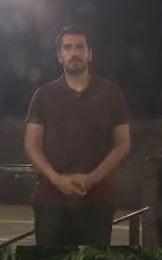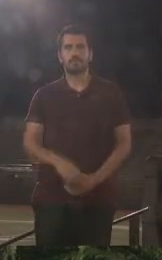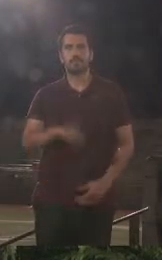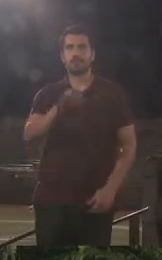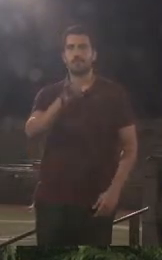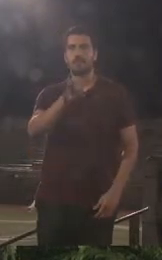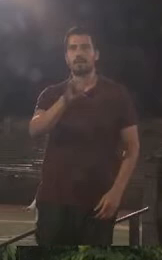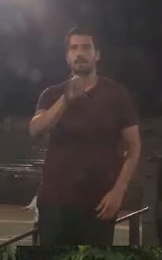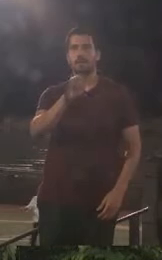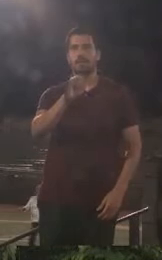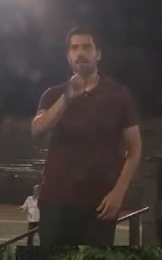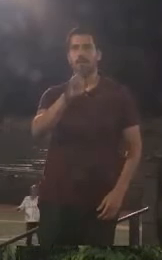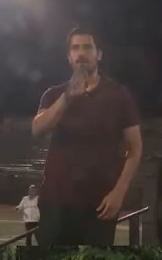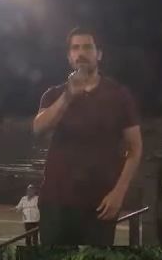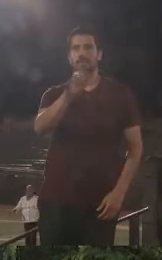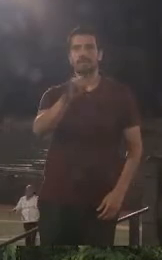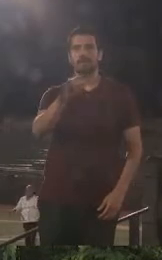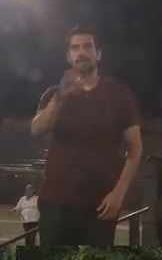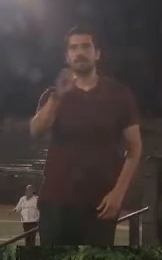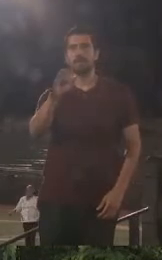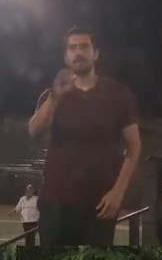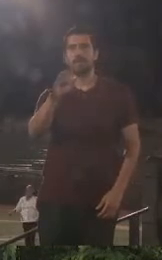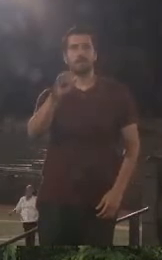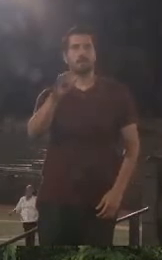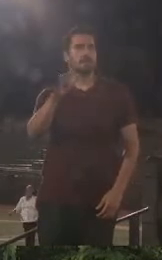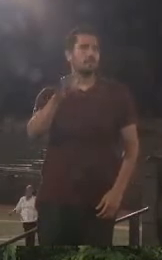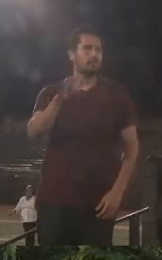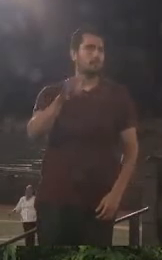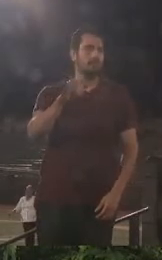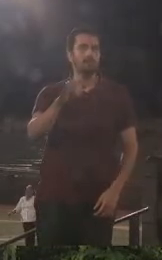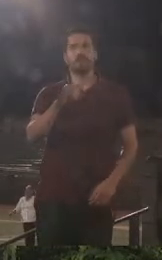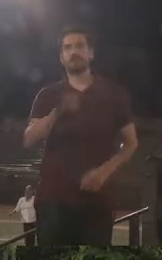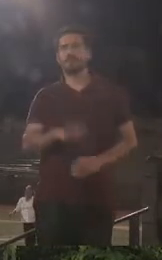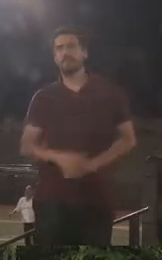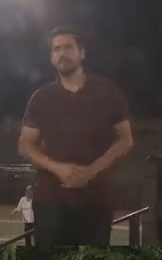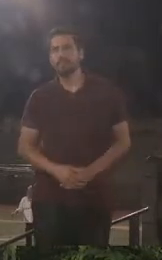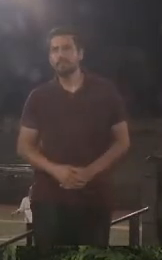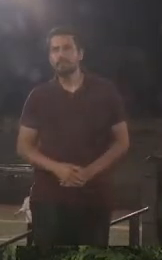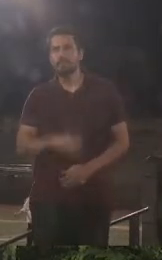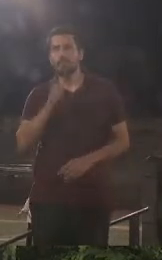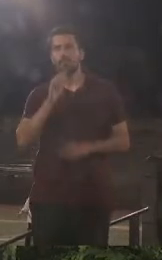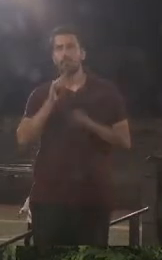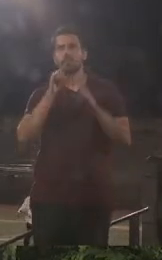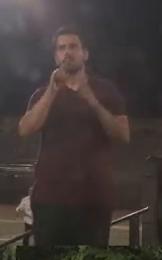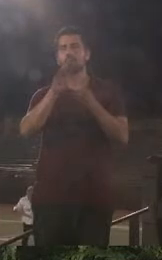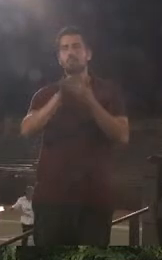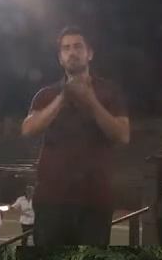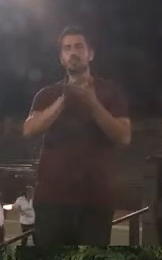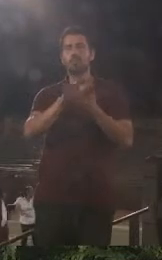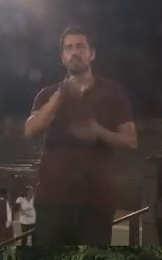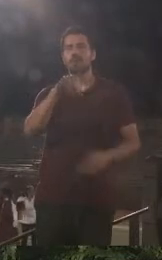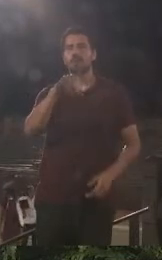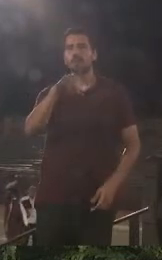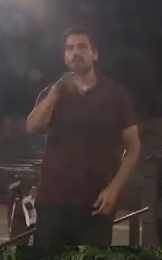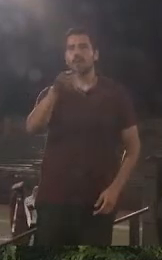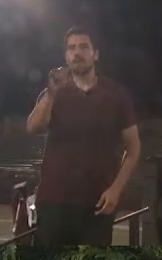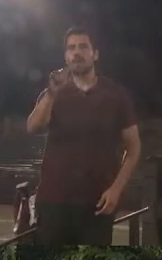Amaris Lee Garces earned a certification in knowledge-based floral skills and will be attending Palo Alto College.